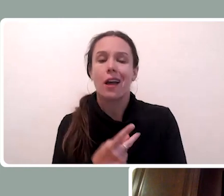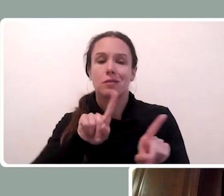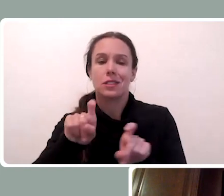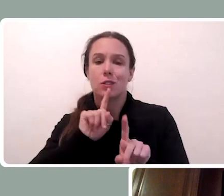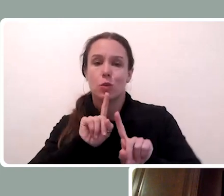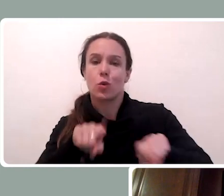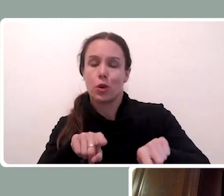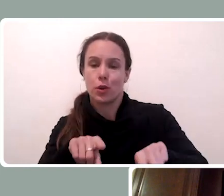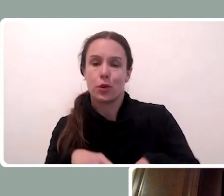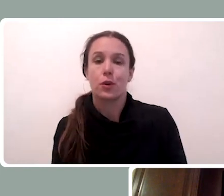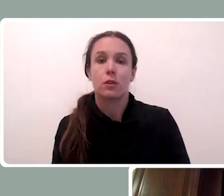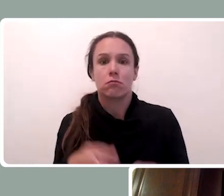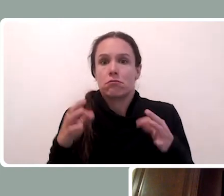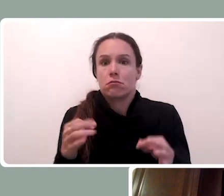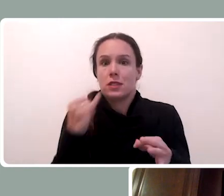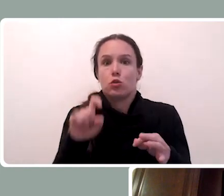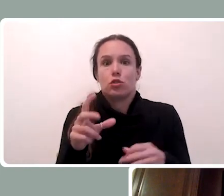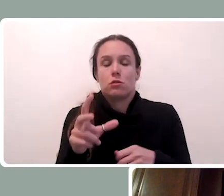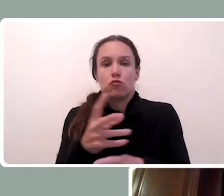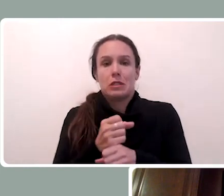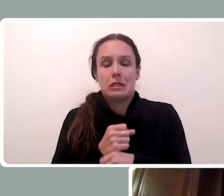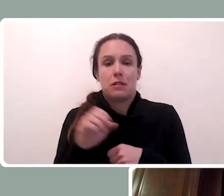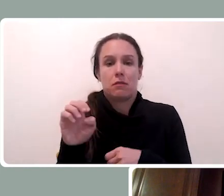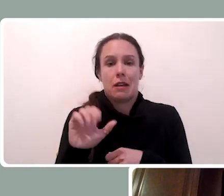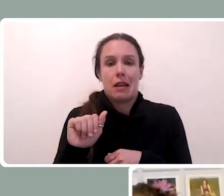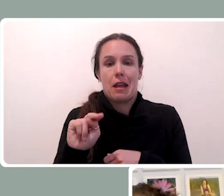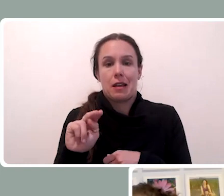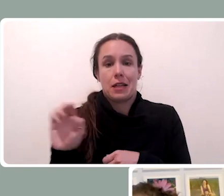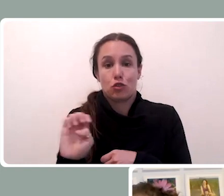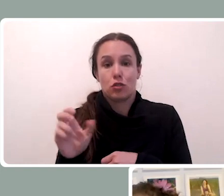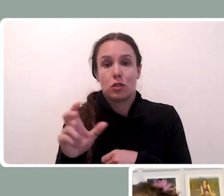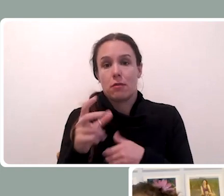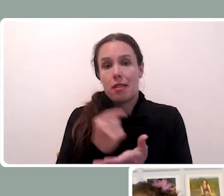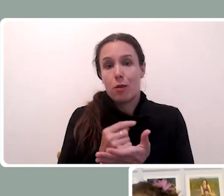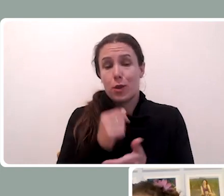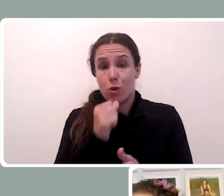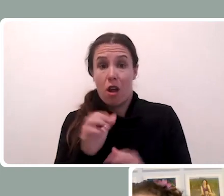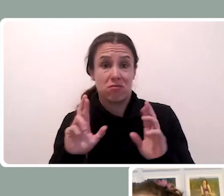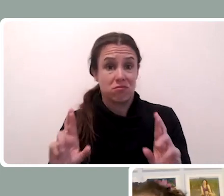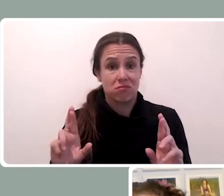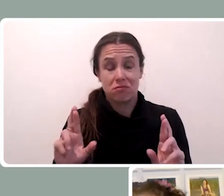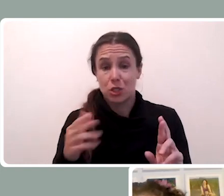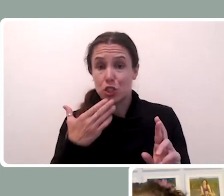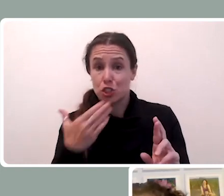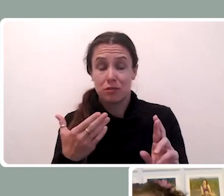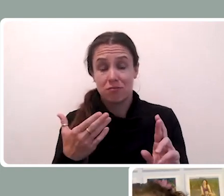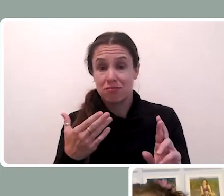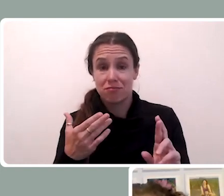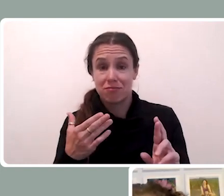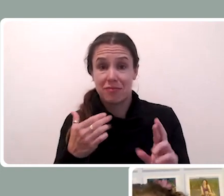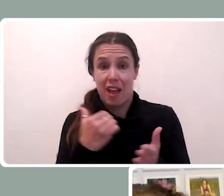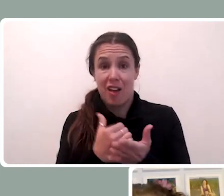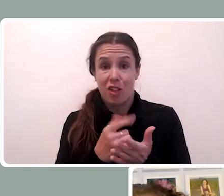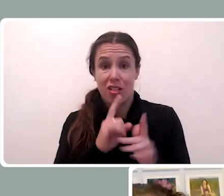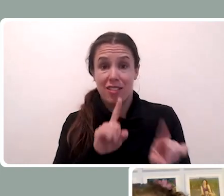It decides whether you should even get anti-estrogen therapy or not. So I hope that was kind of, helpful in answering